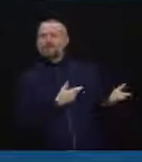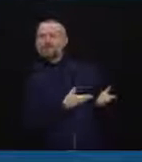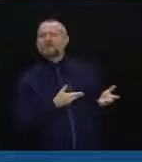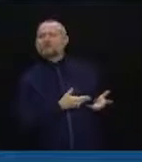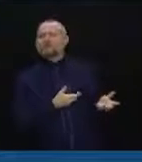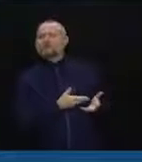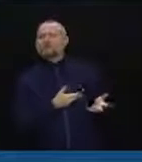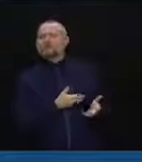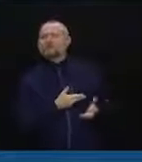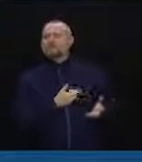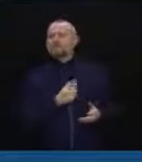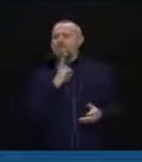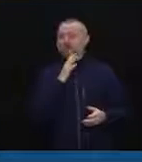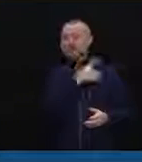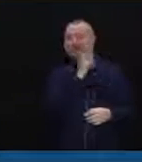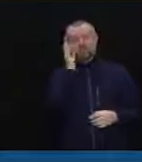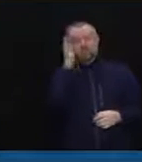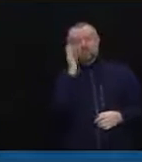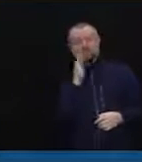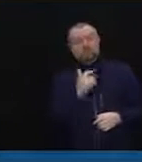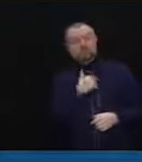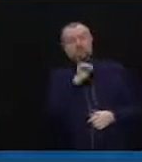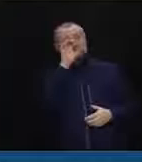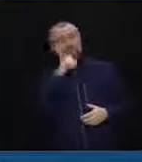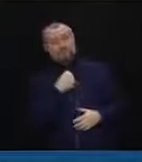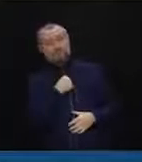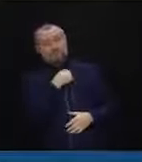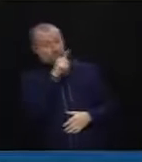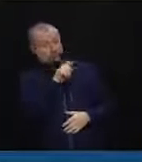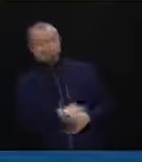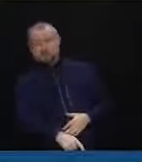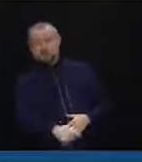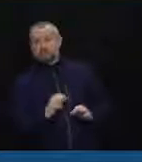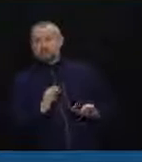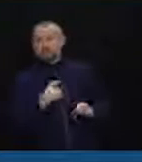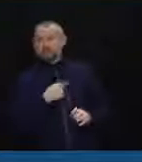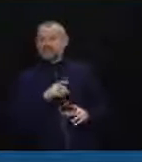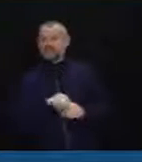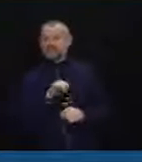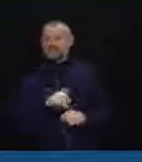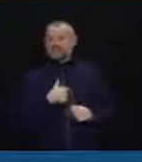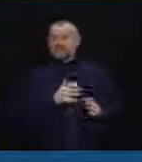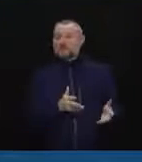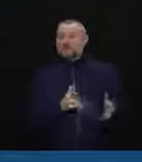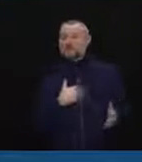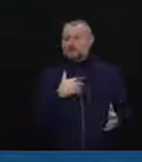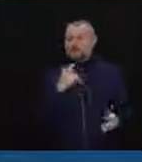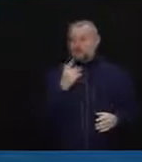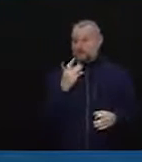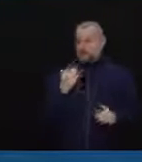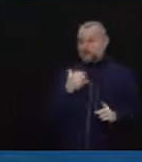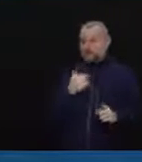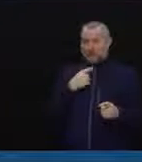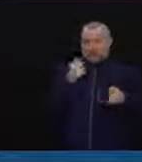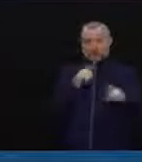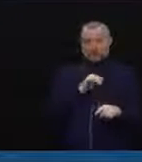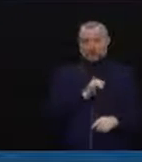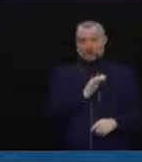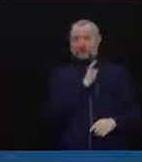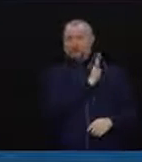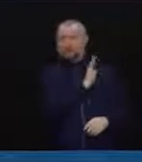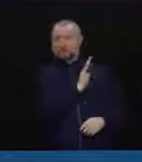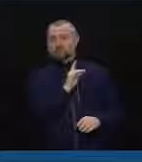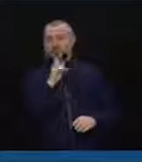with you today, I've also been part of the discussion and reviewing them, and I agree with the framing that she has